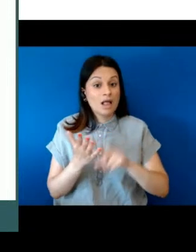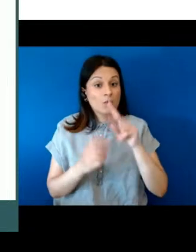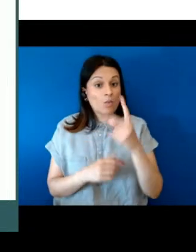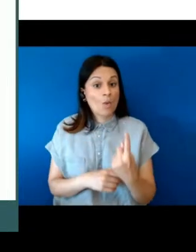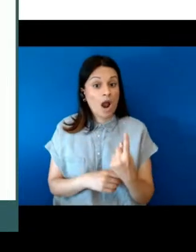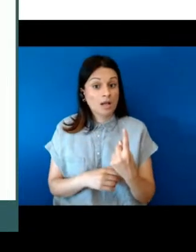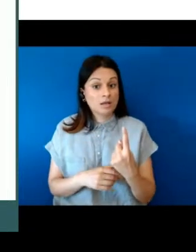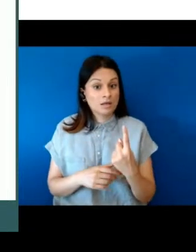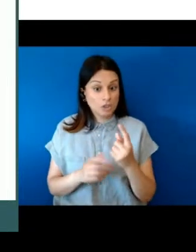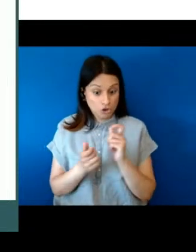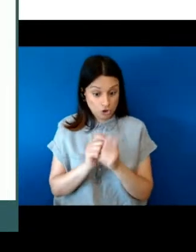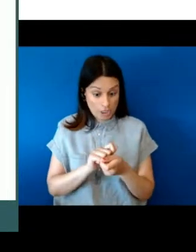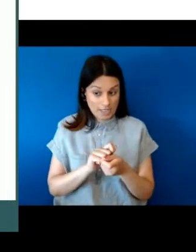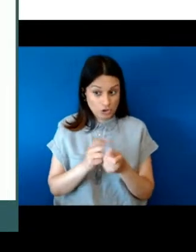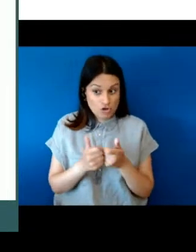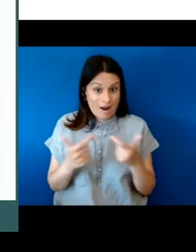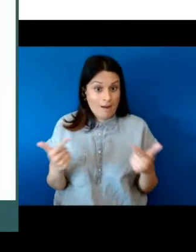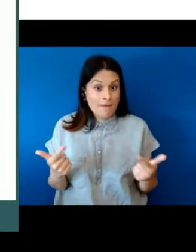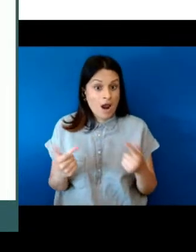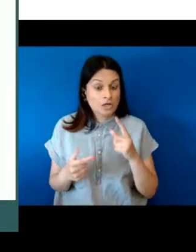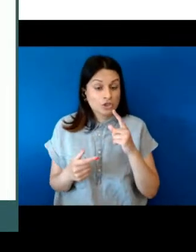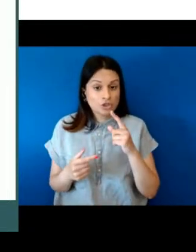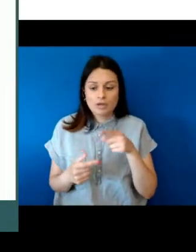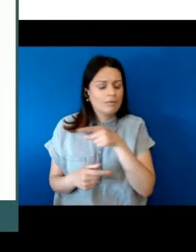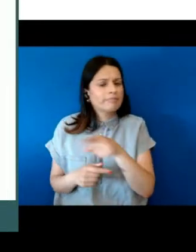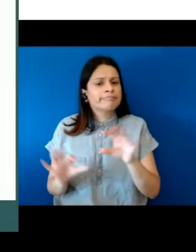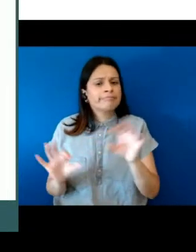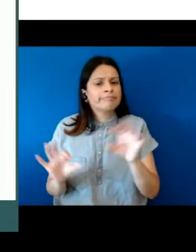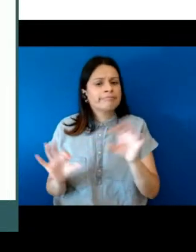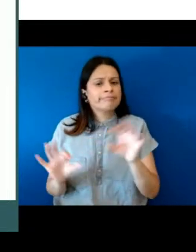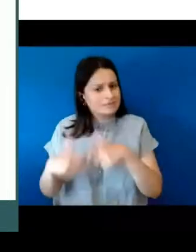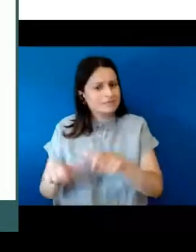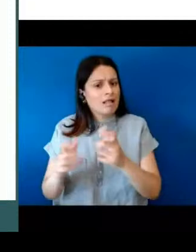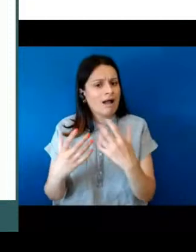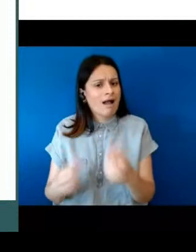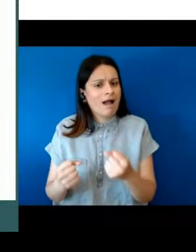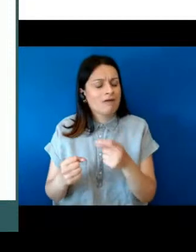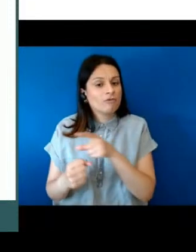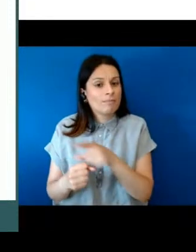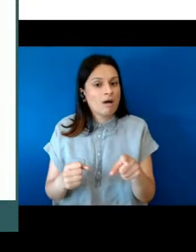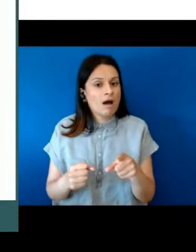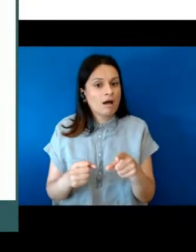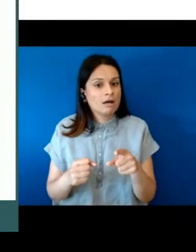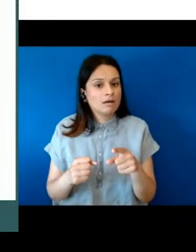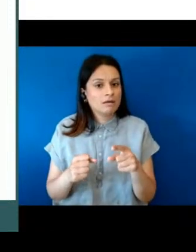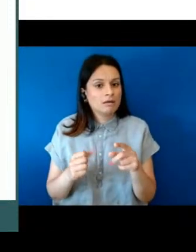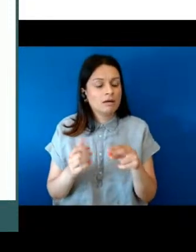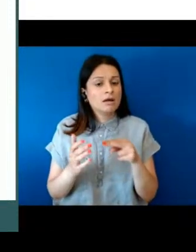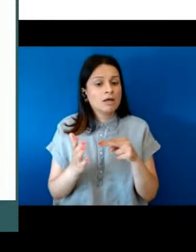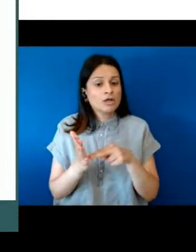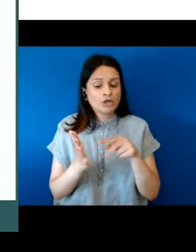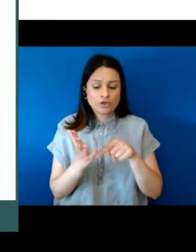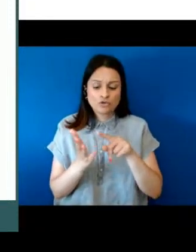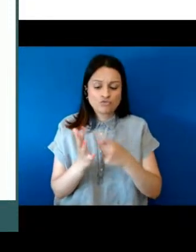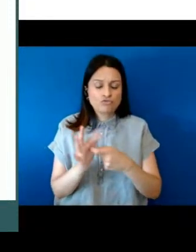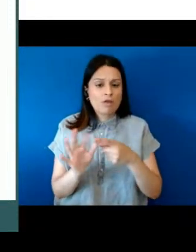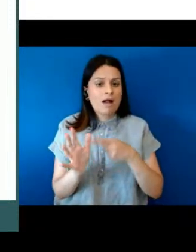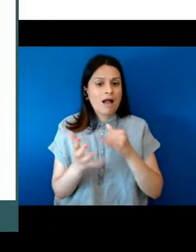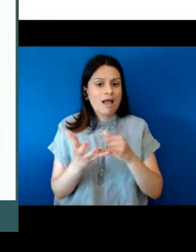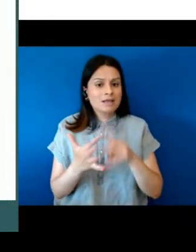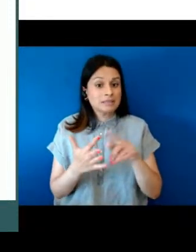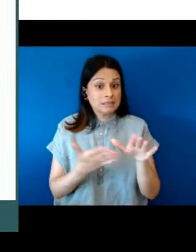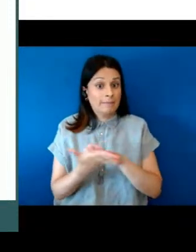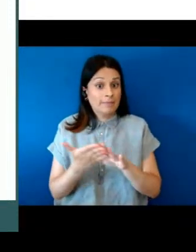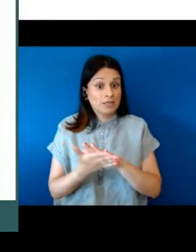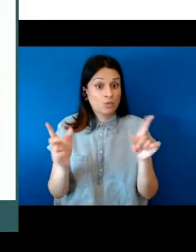because that's thought to be of some importance, but it just neutralizes it. So when the cat then licks